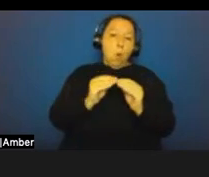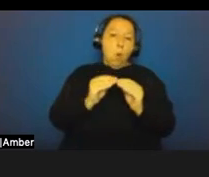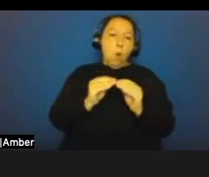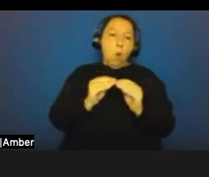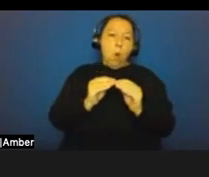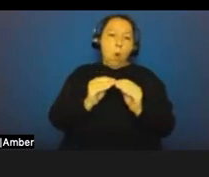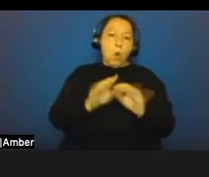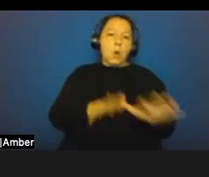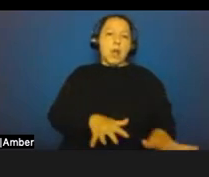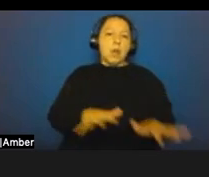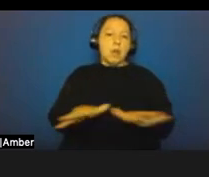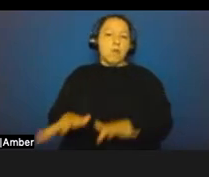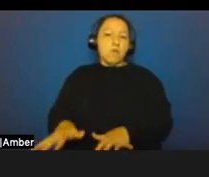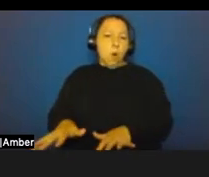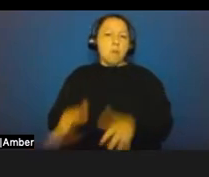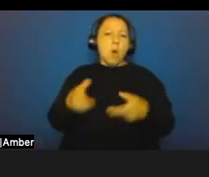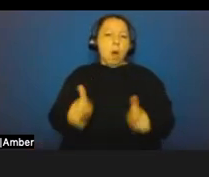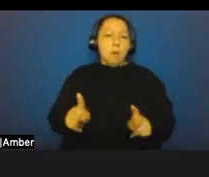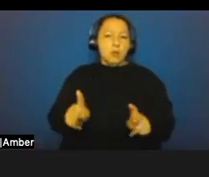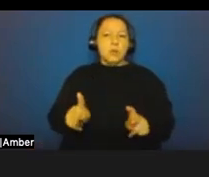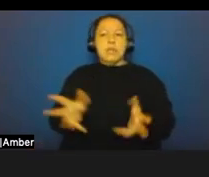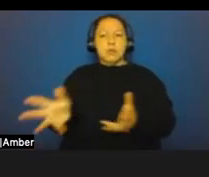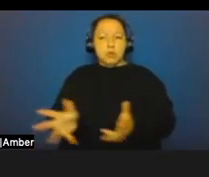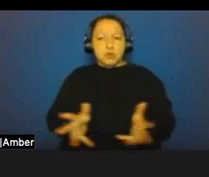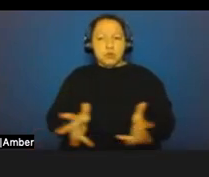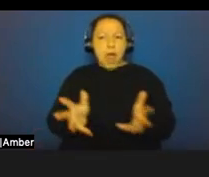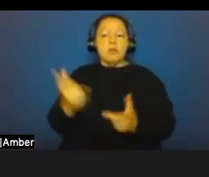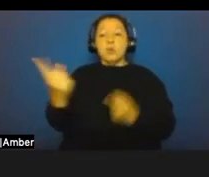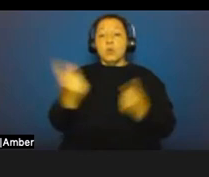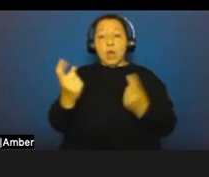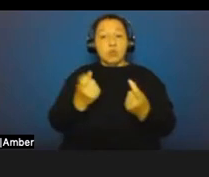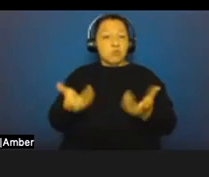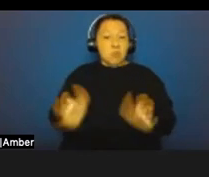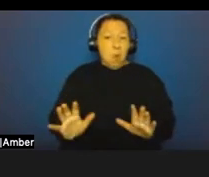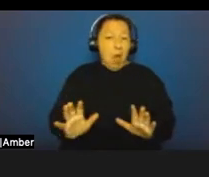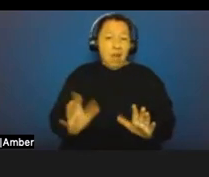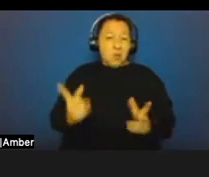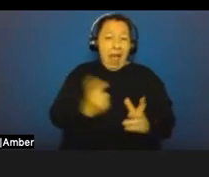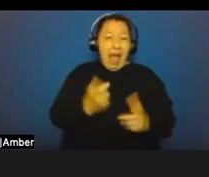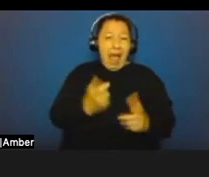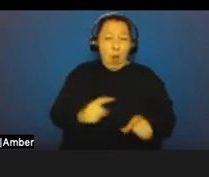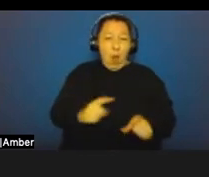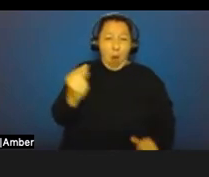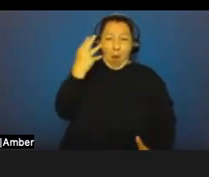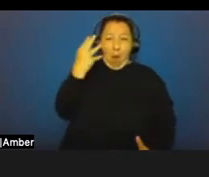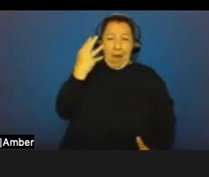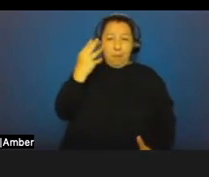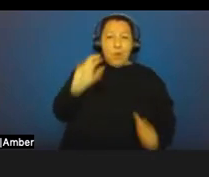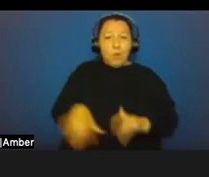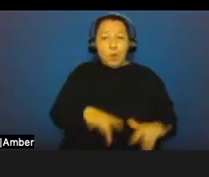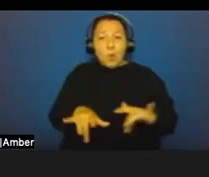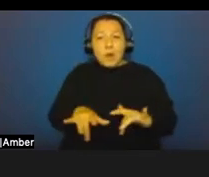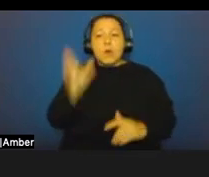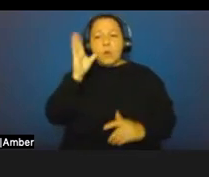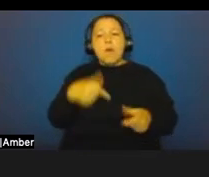informal debrief, or if people have questions that they don't really want to ask on camera or on recording, we'll have a chance to kind of ask